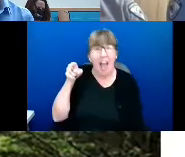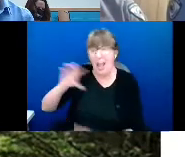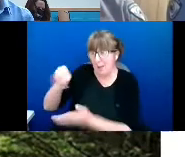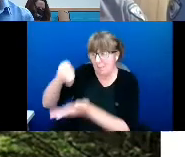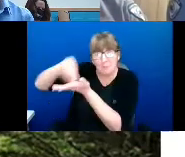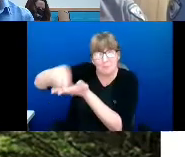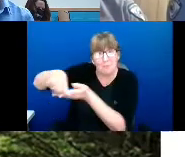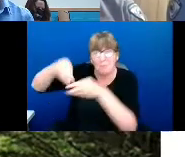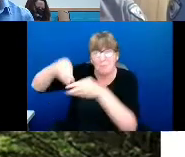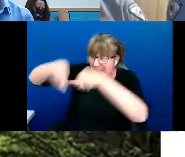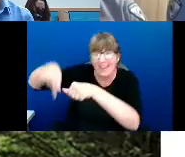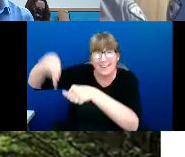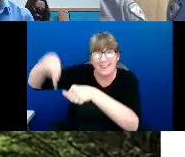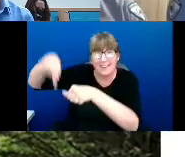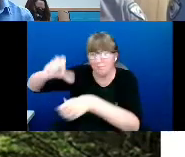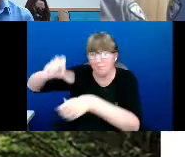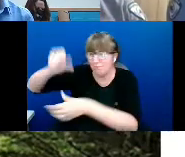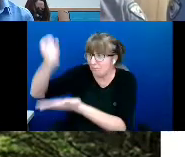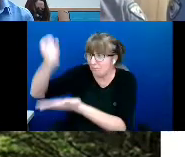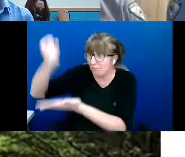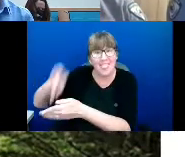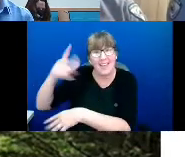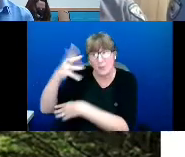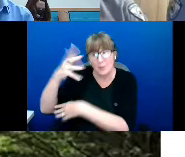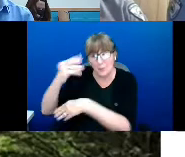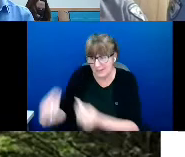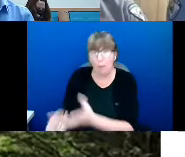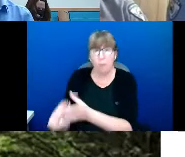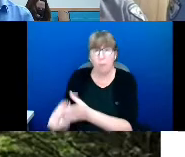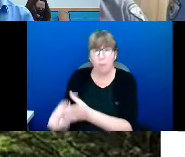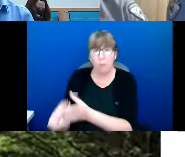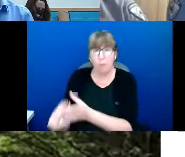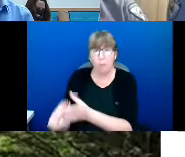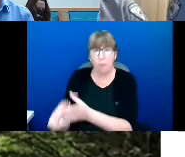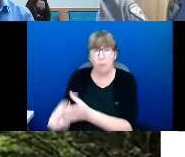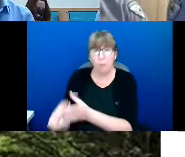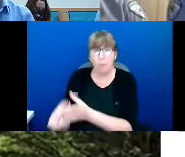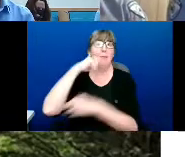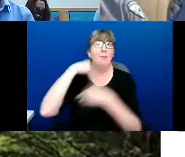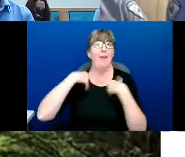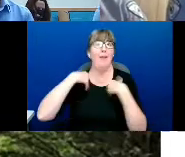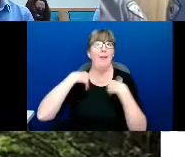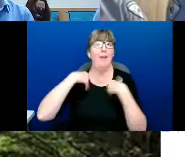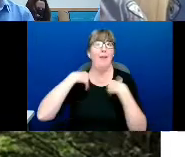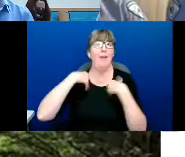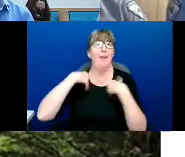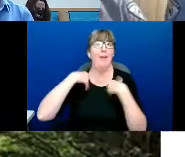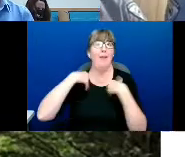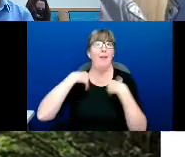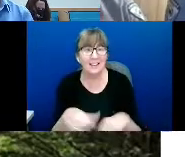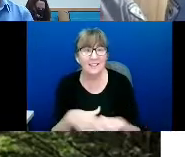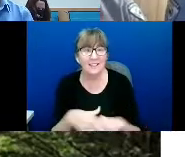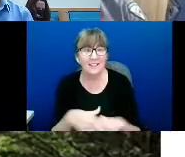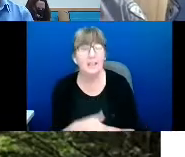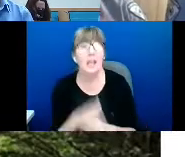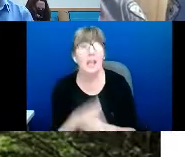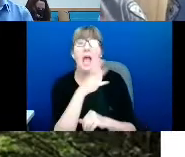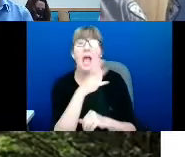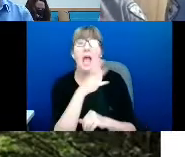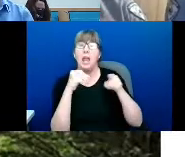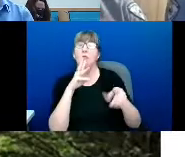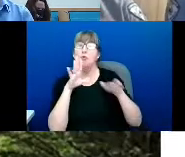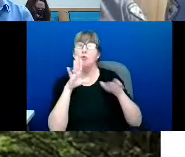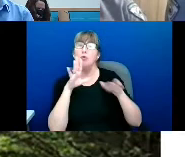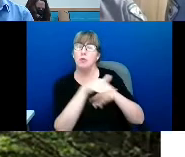They also built a swing along the creek in a very relaxing area. And I'm not seeing the slides